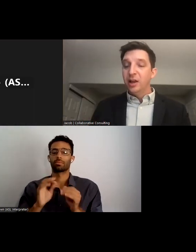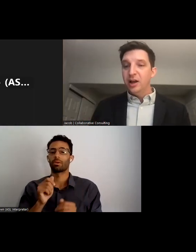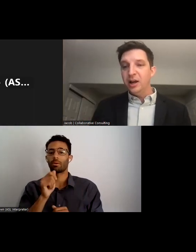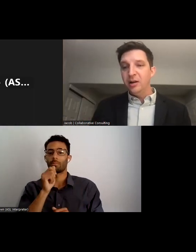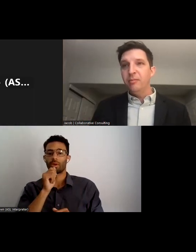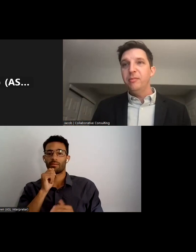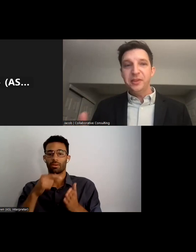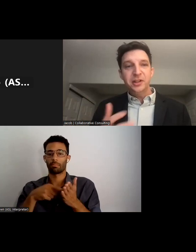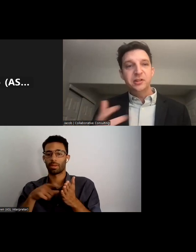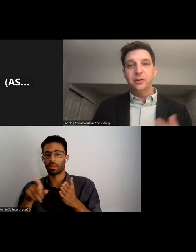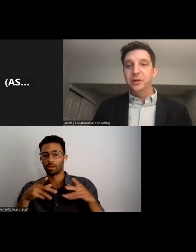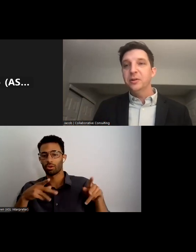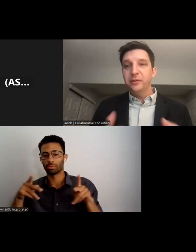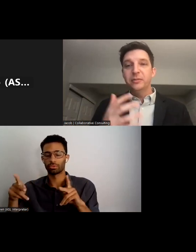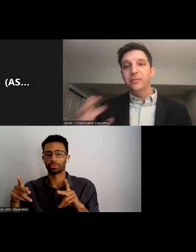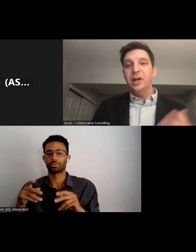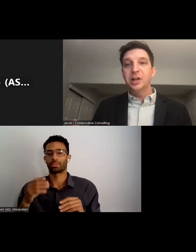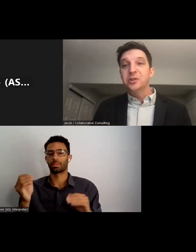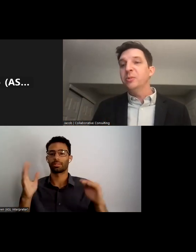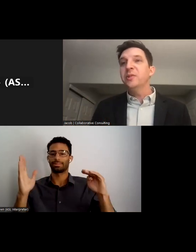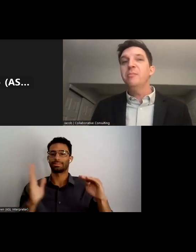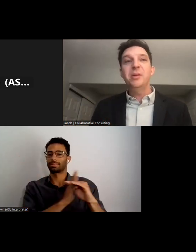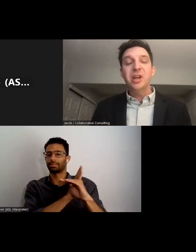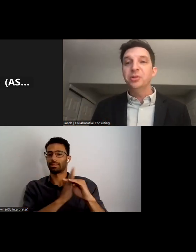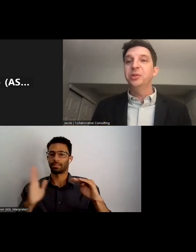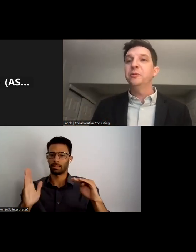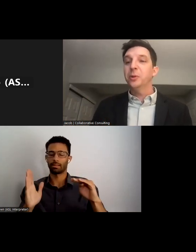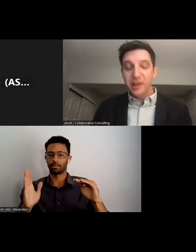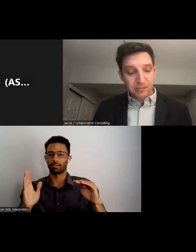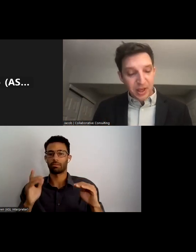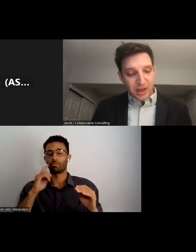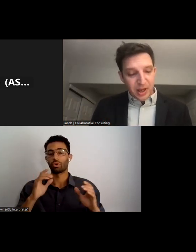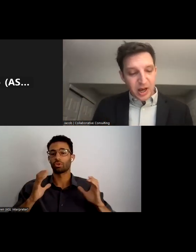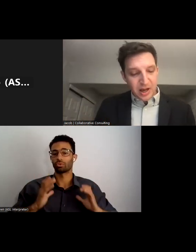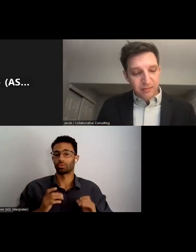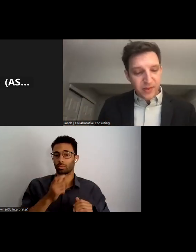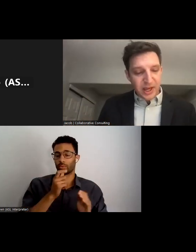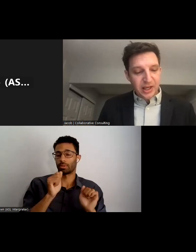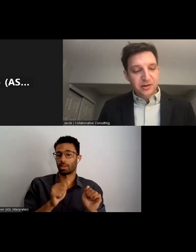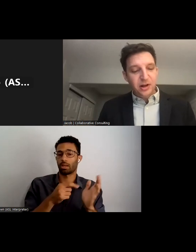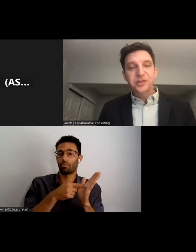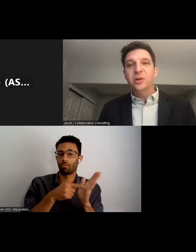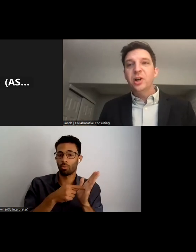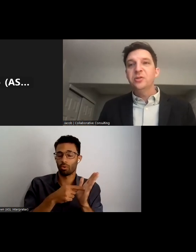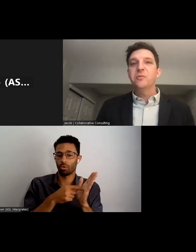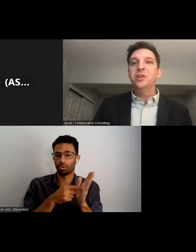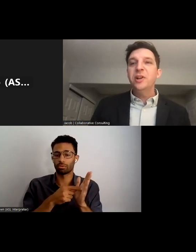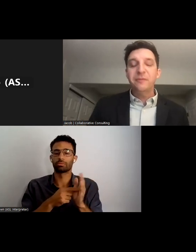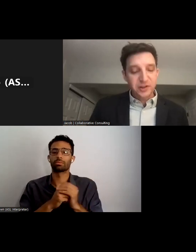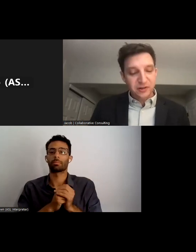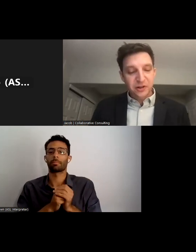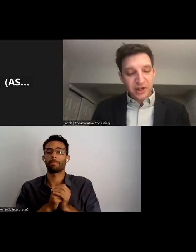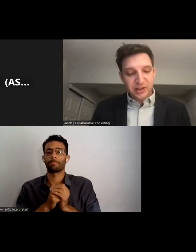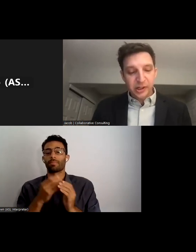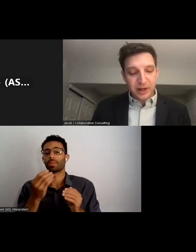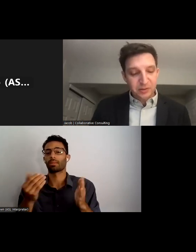scale methods for consumers that may be able to afford them. And also sort of renewed